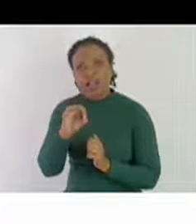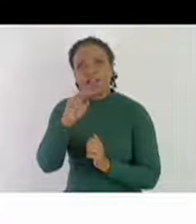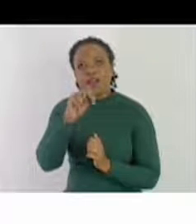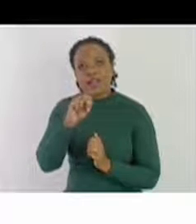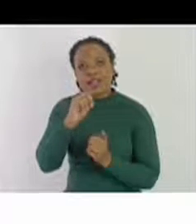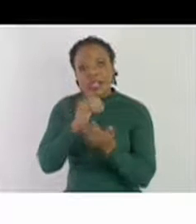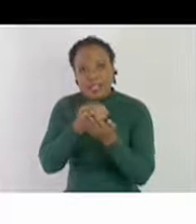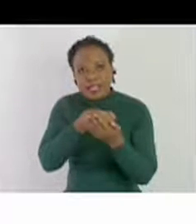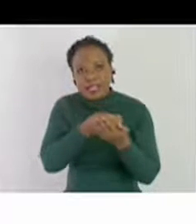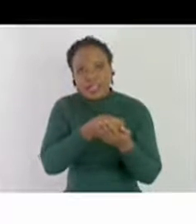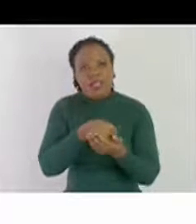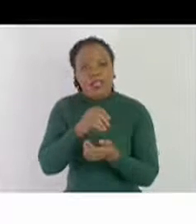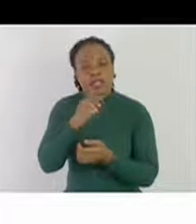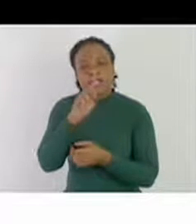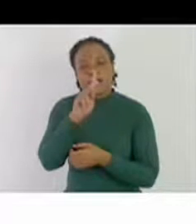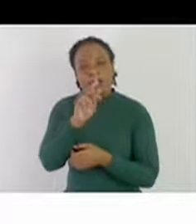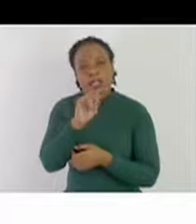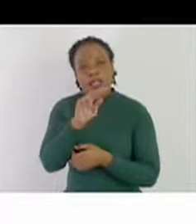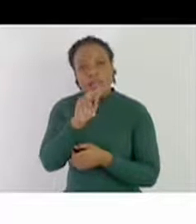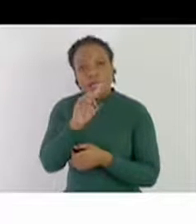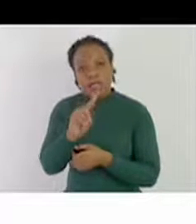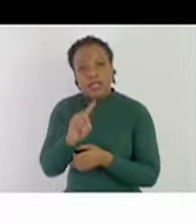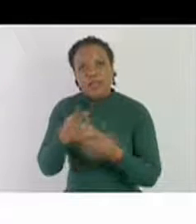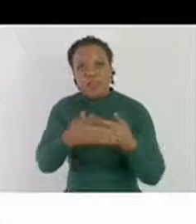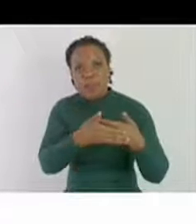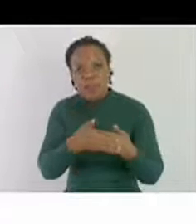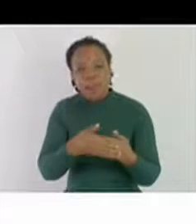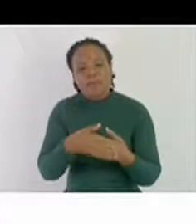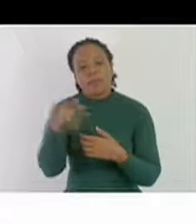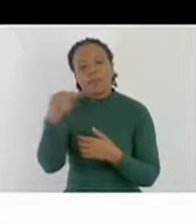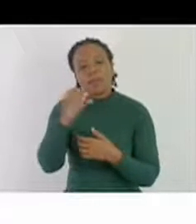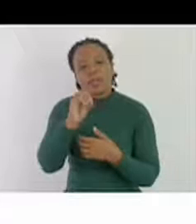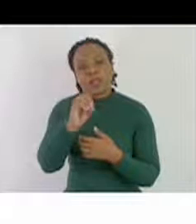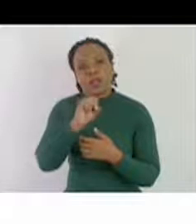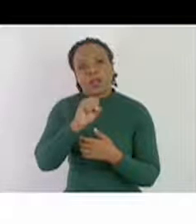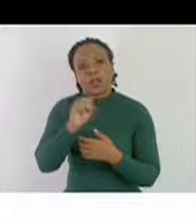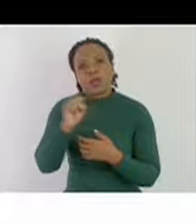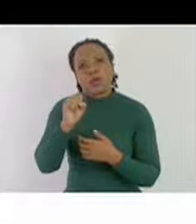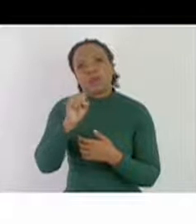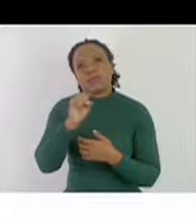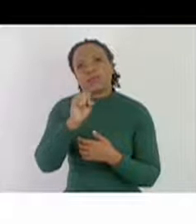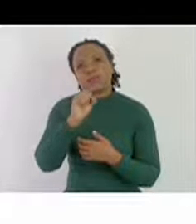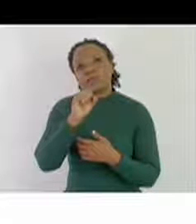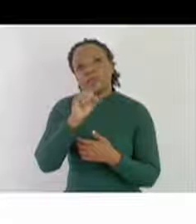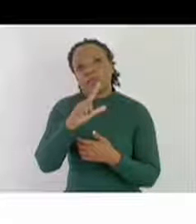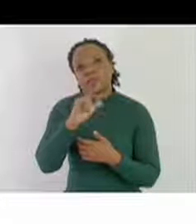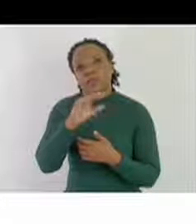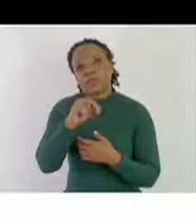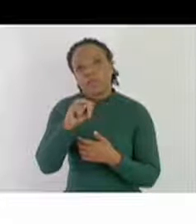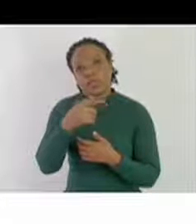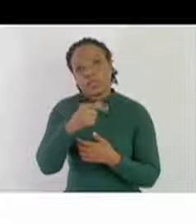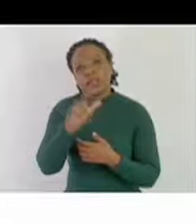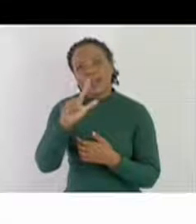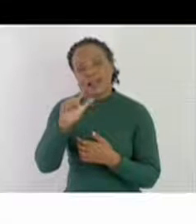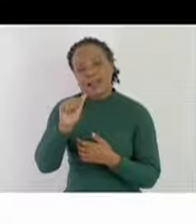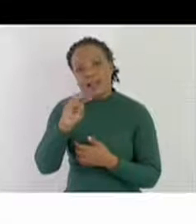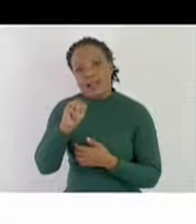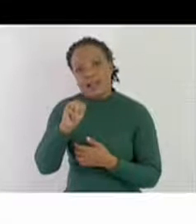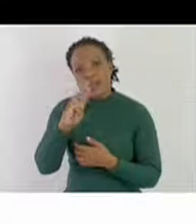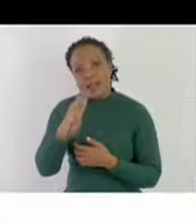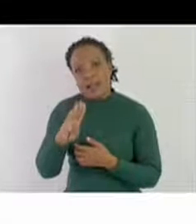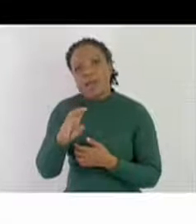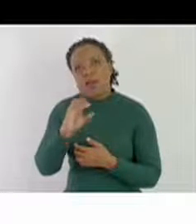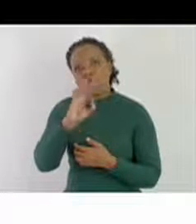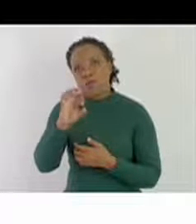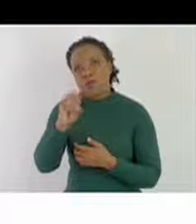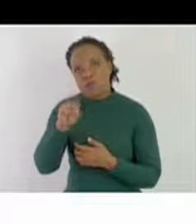baby, goosling, lamb, and fowl. write